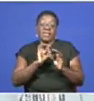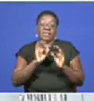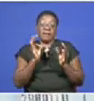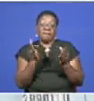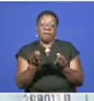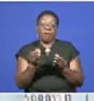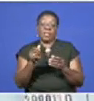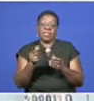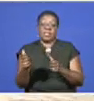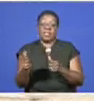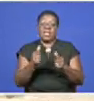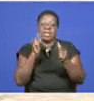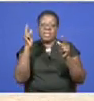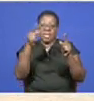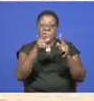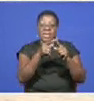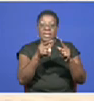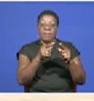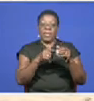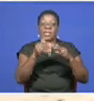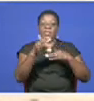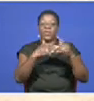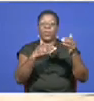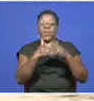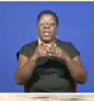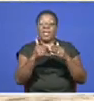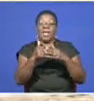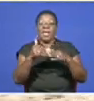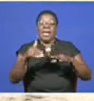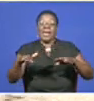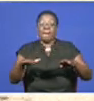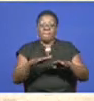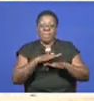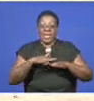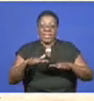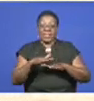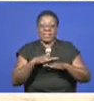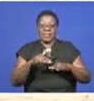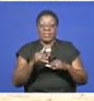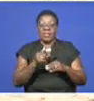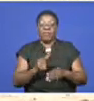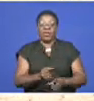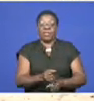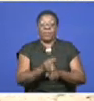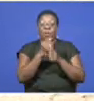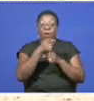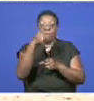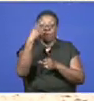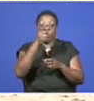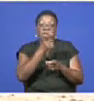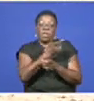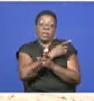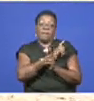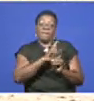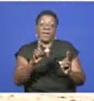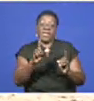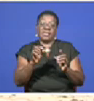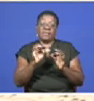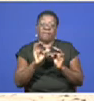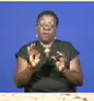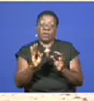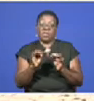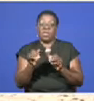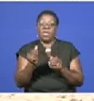They aim to build a mobile base city that will provide necessary support for Defense Force disaster relief teams as they assist with